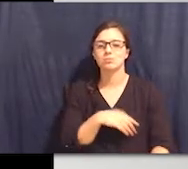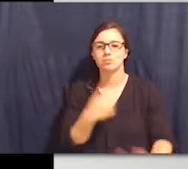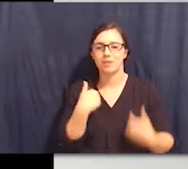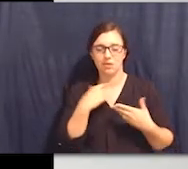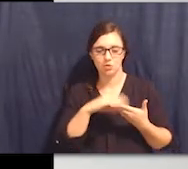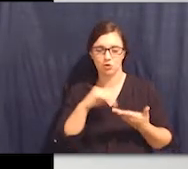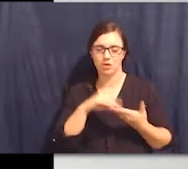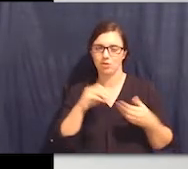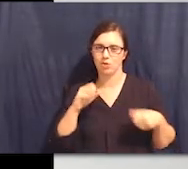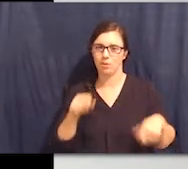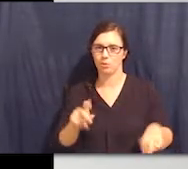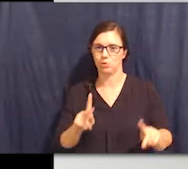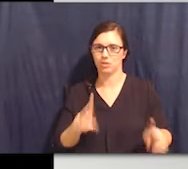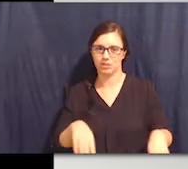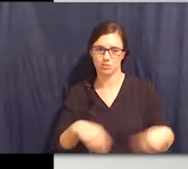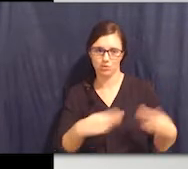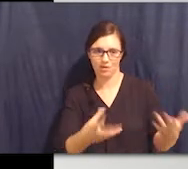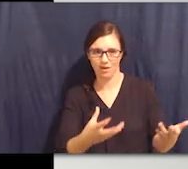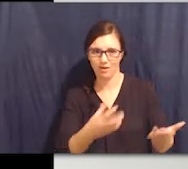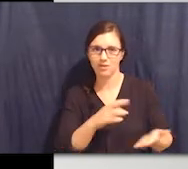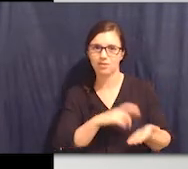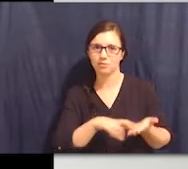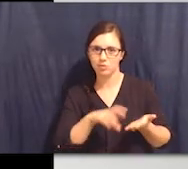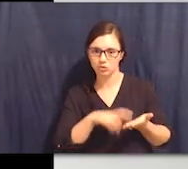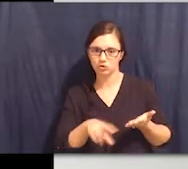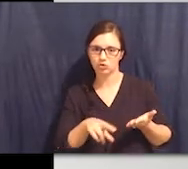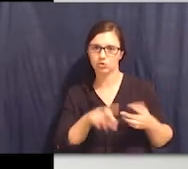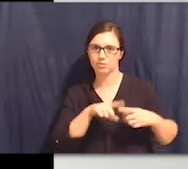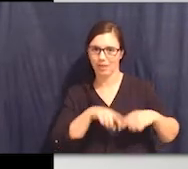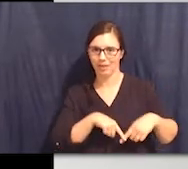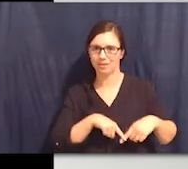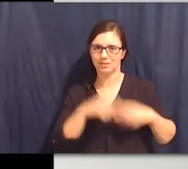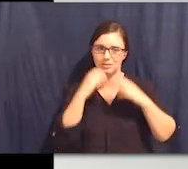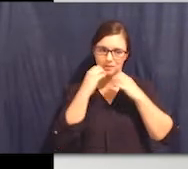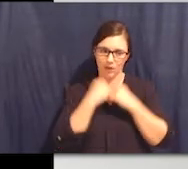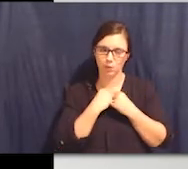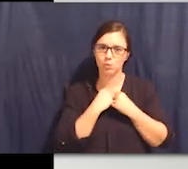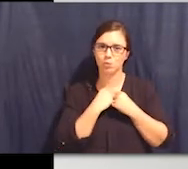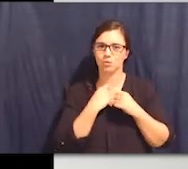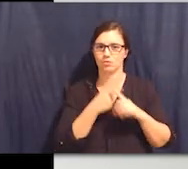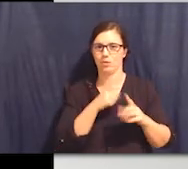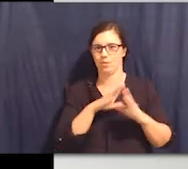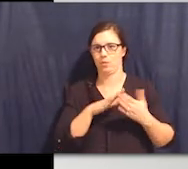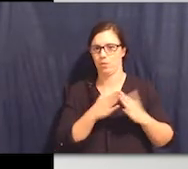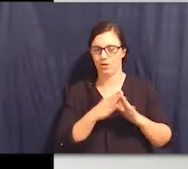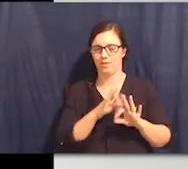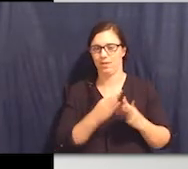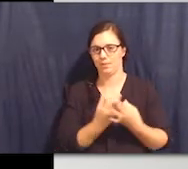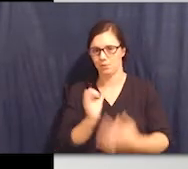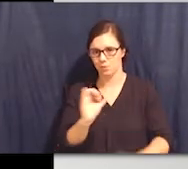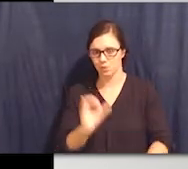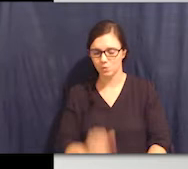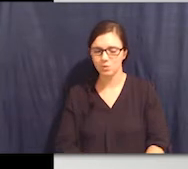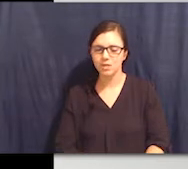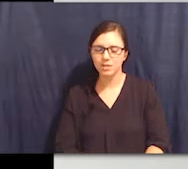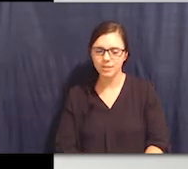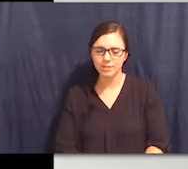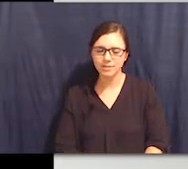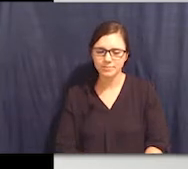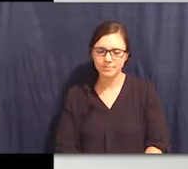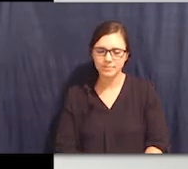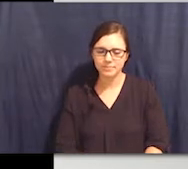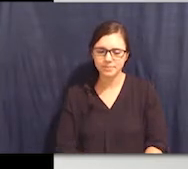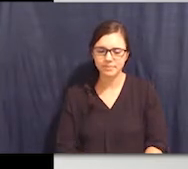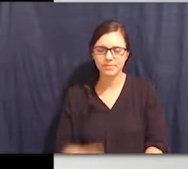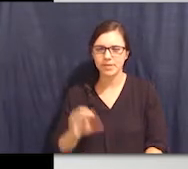and have learning opportunities that are research-based and valued by the community and families. And